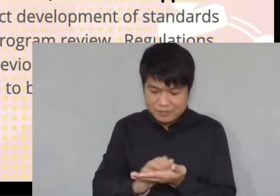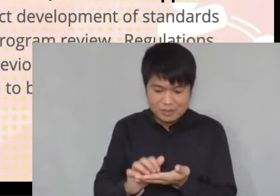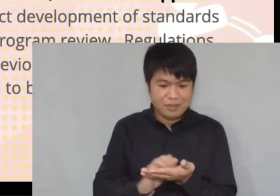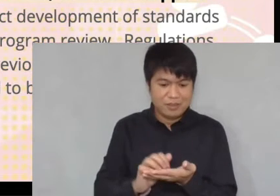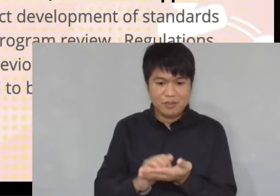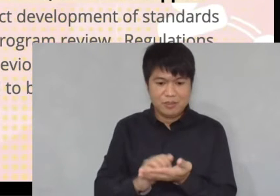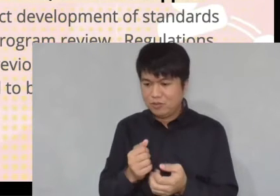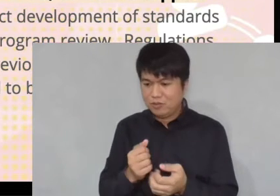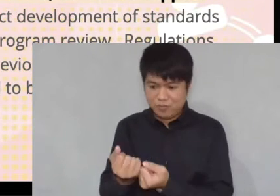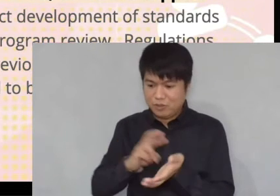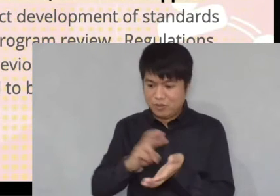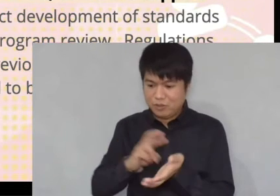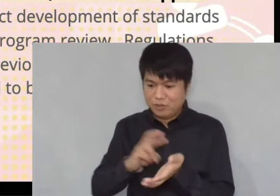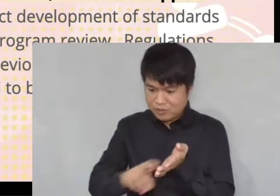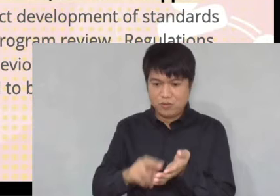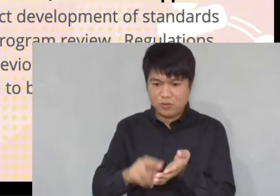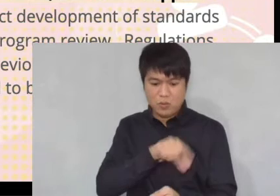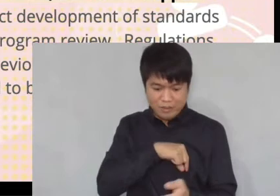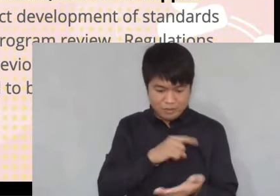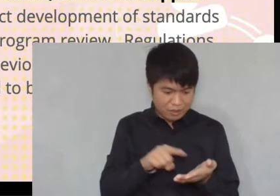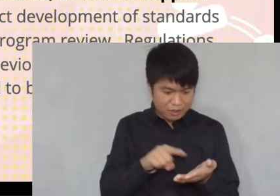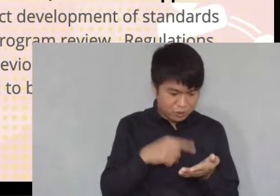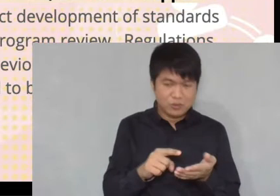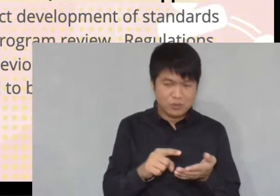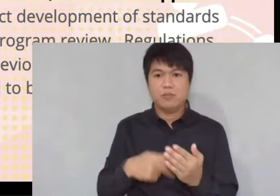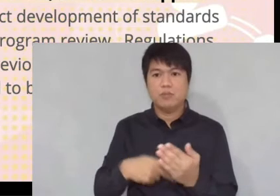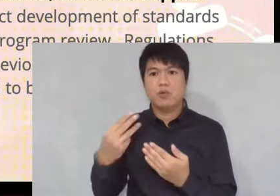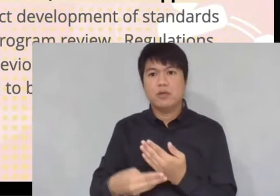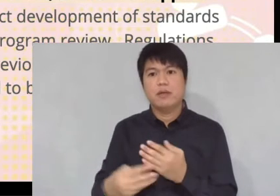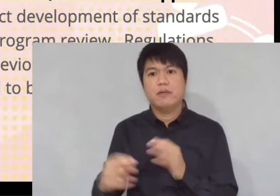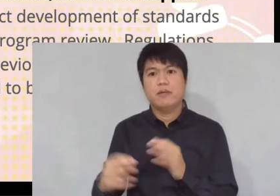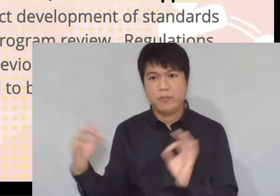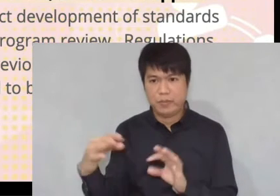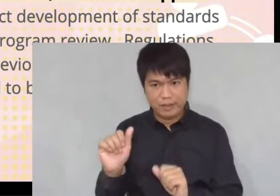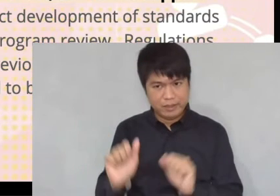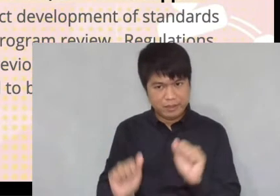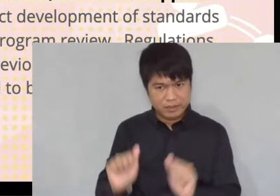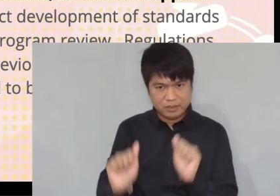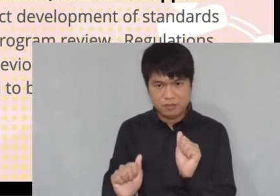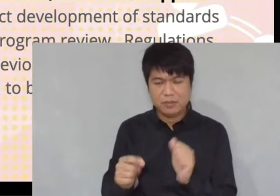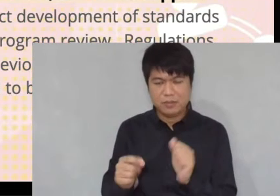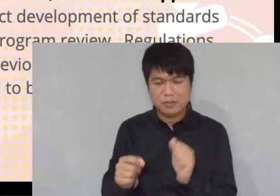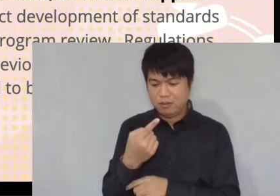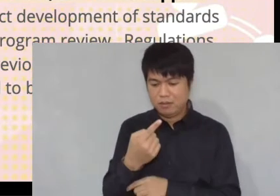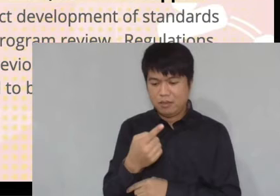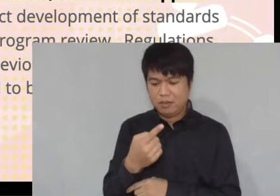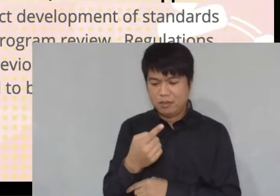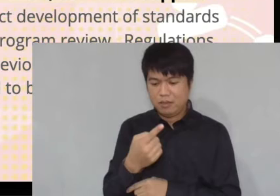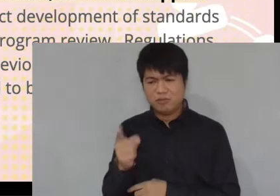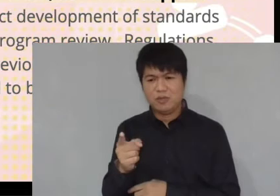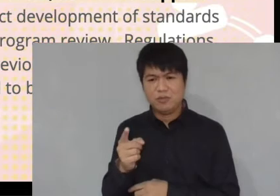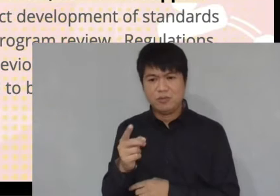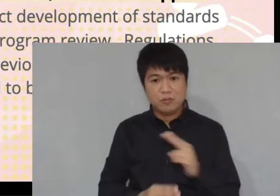research and quality assurance, as well as program review. And then true to the idea of